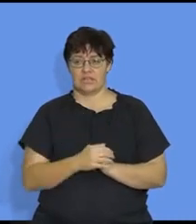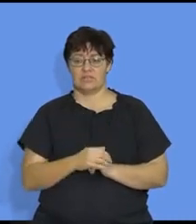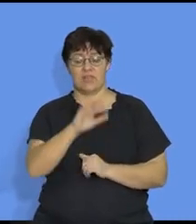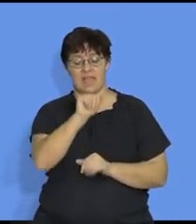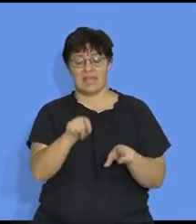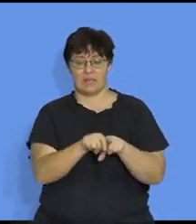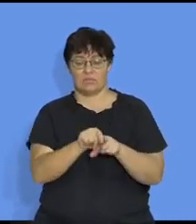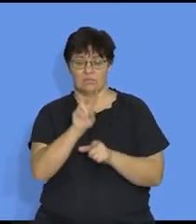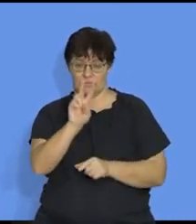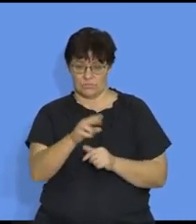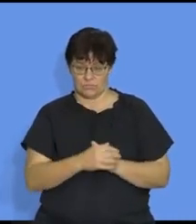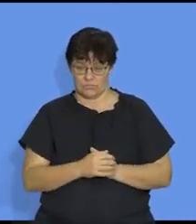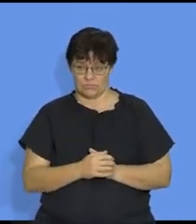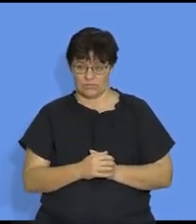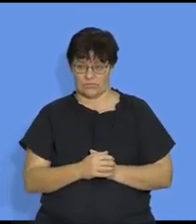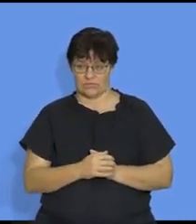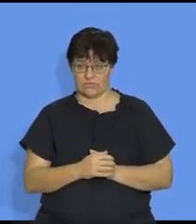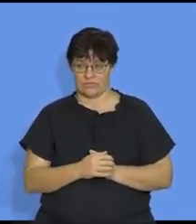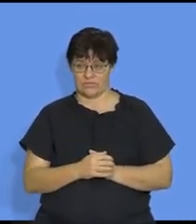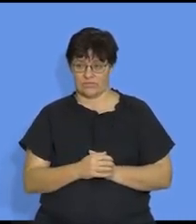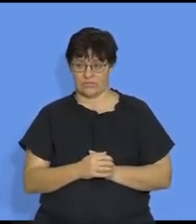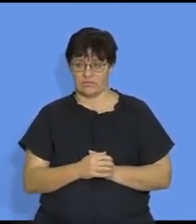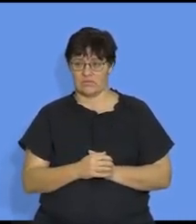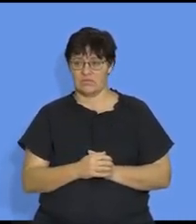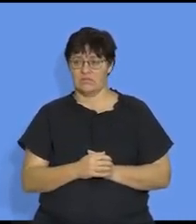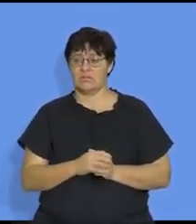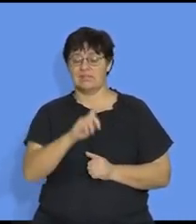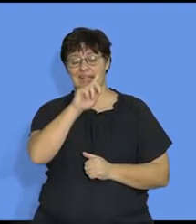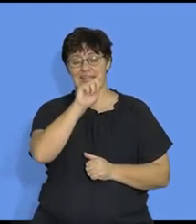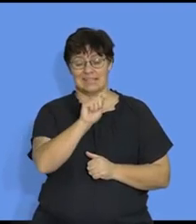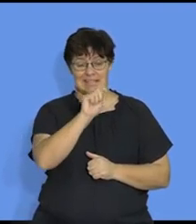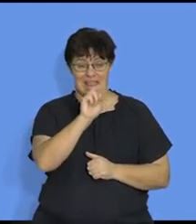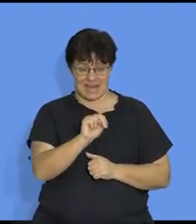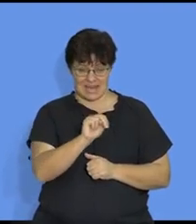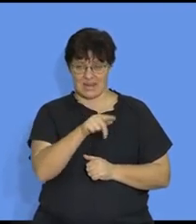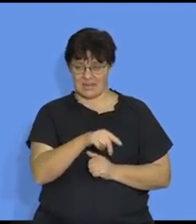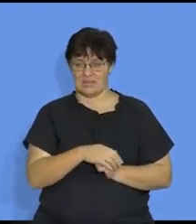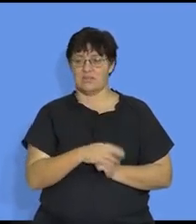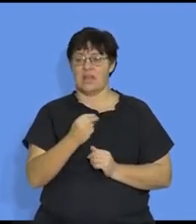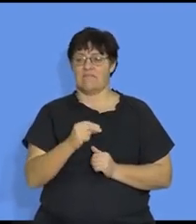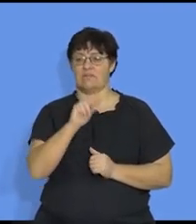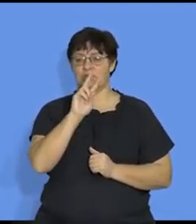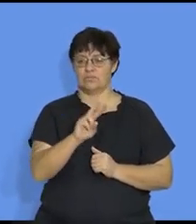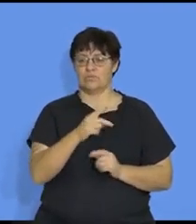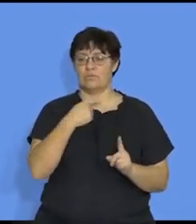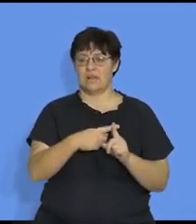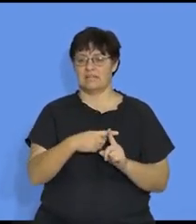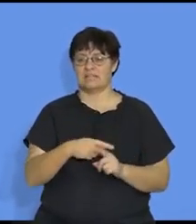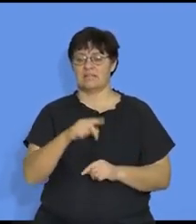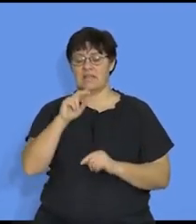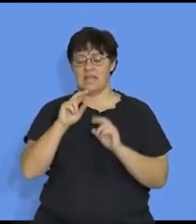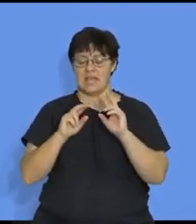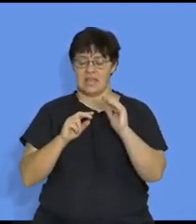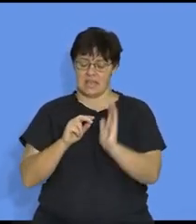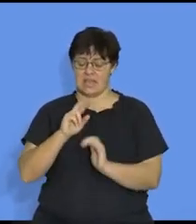A is equal to 2. Then if I'm writing this in the nth form, I'm going to have 2 plus n minus